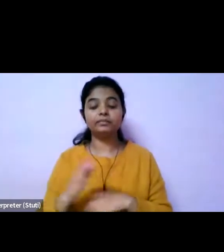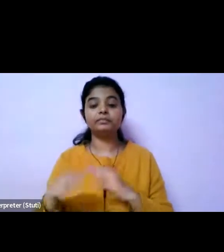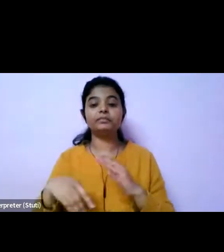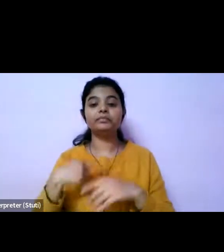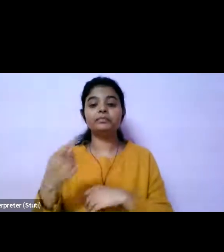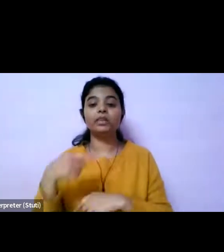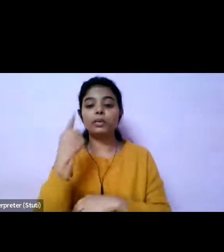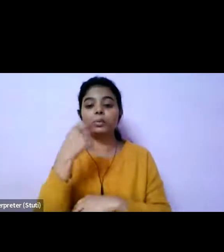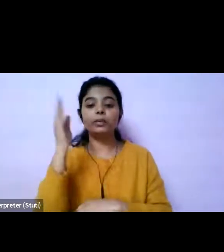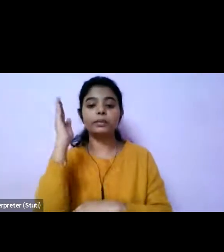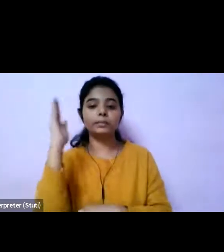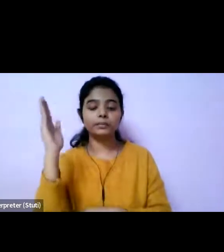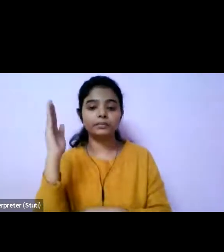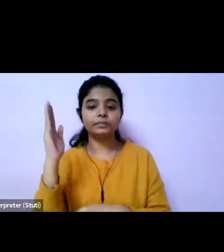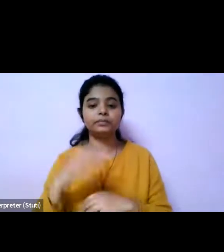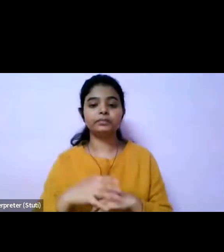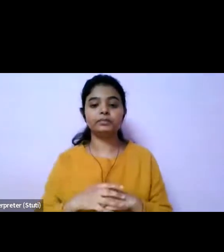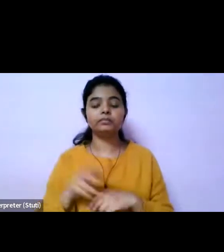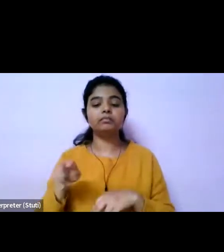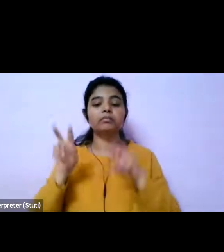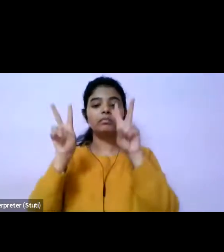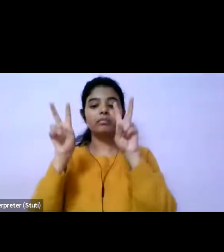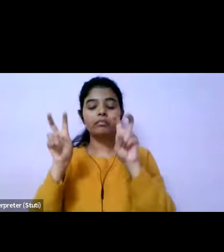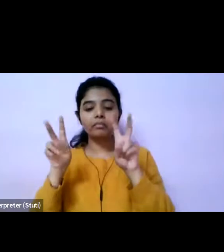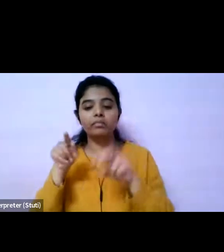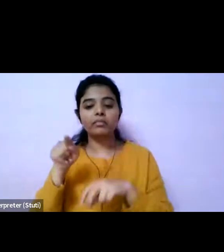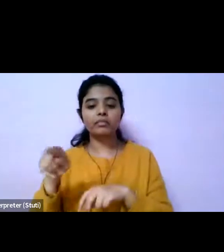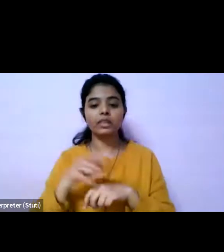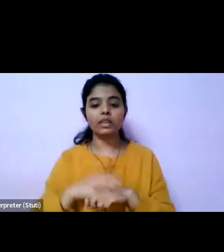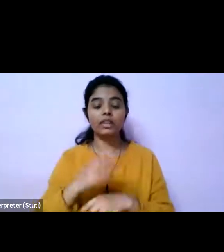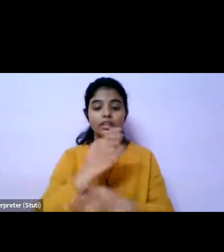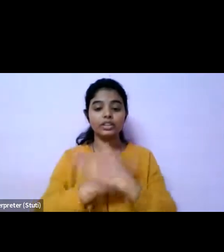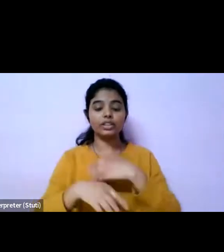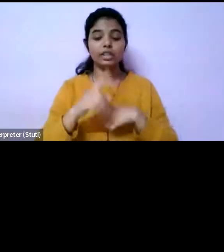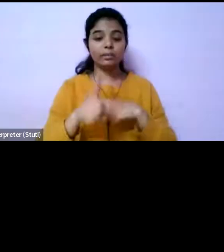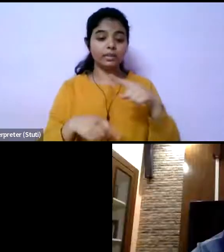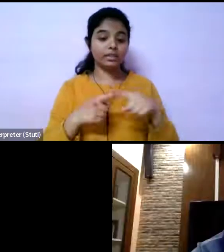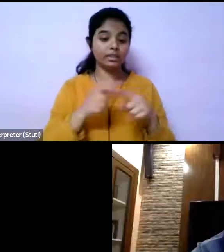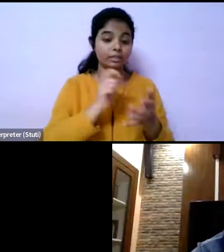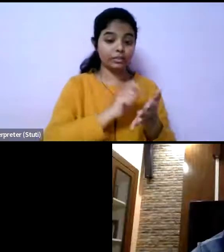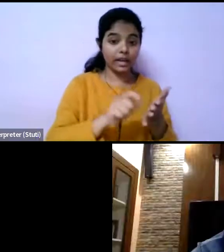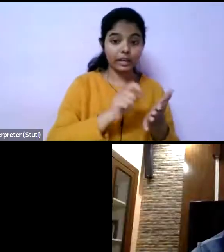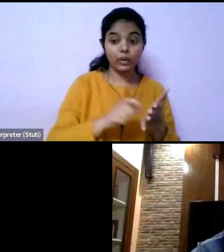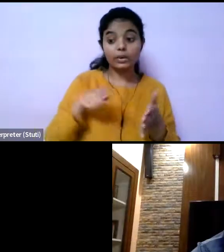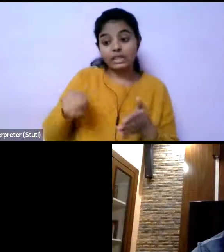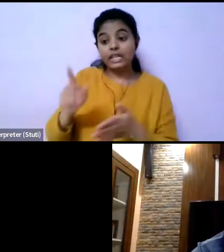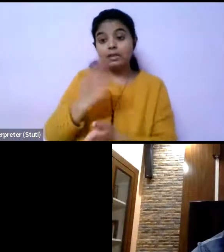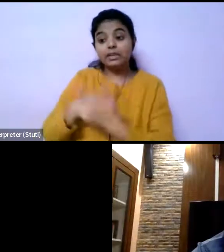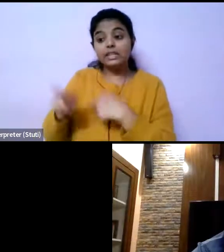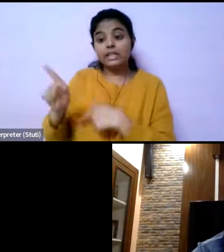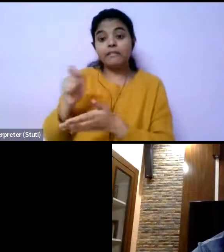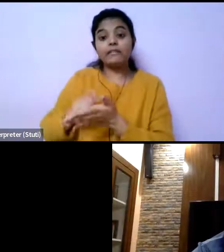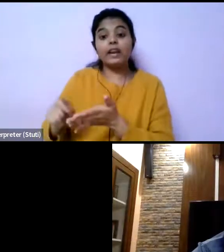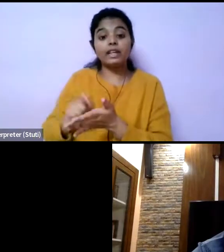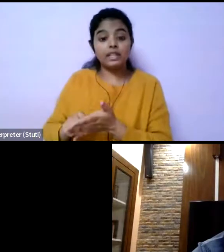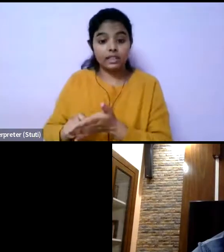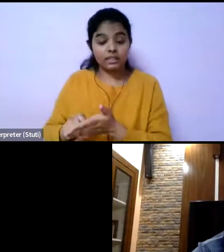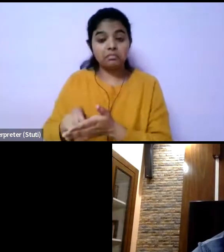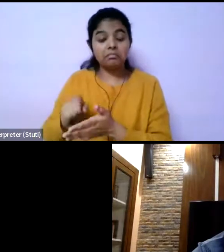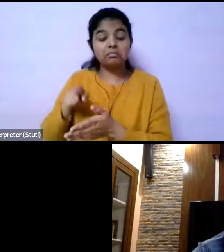presenter, who will be speaking on writing disability and disabled writing, gazing at Dattani's Tara through a glass